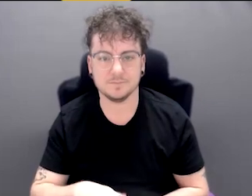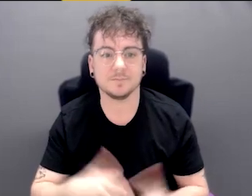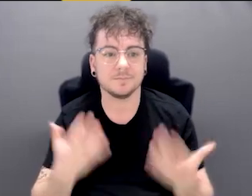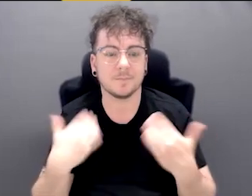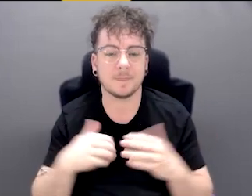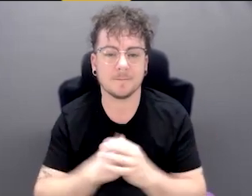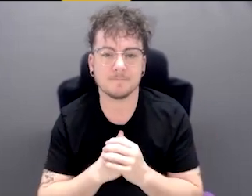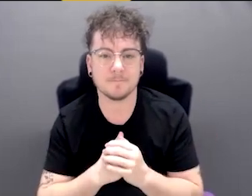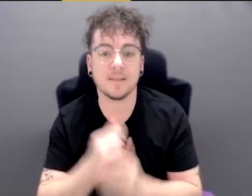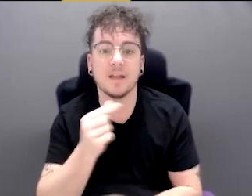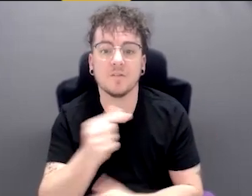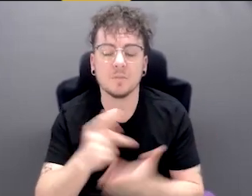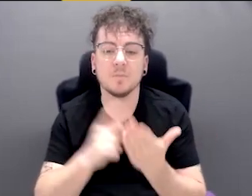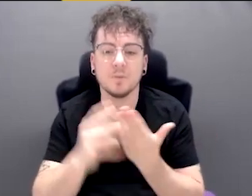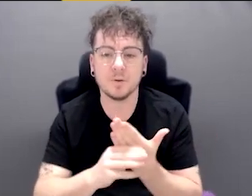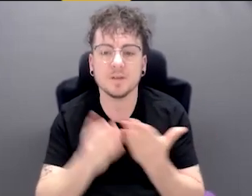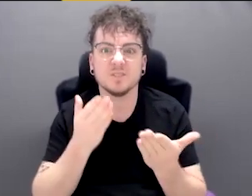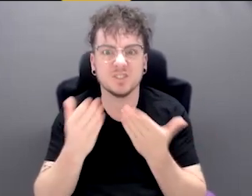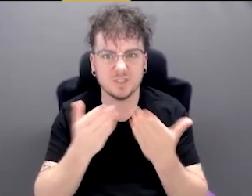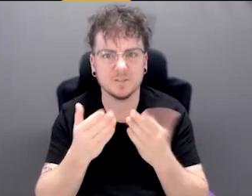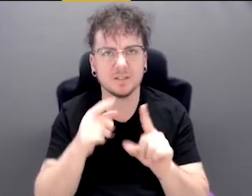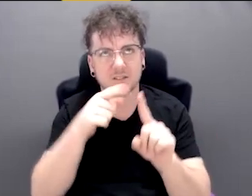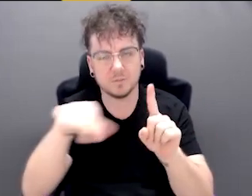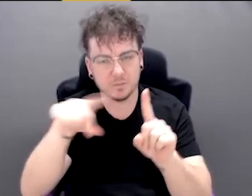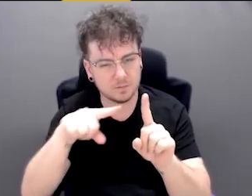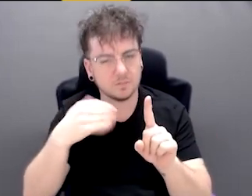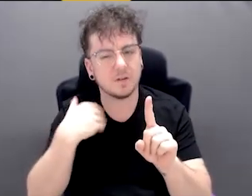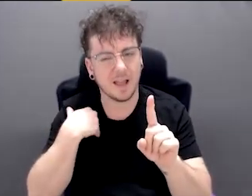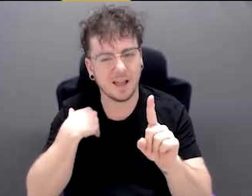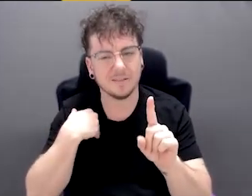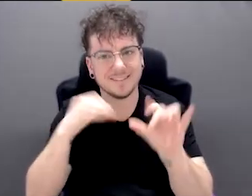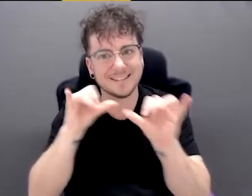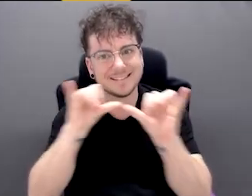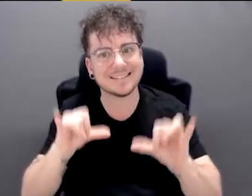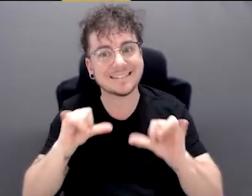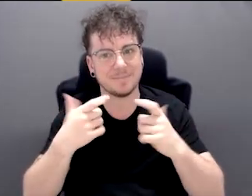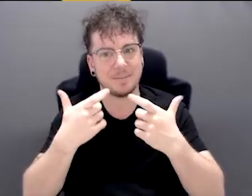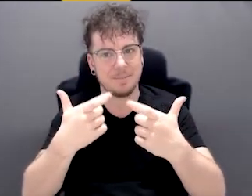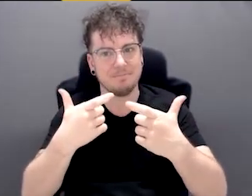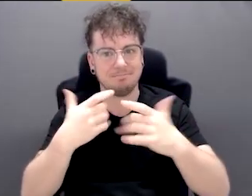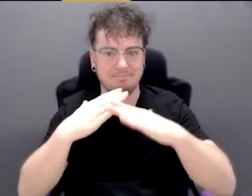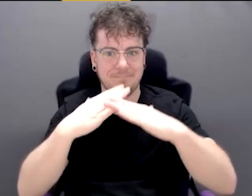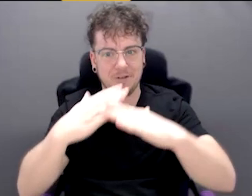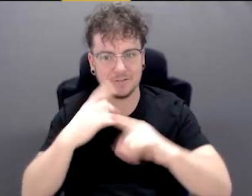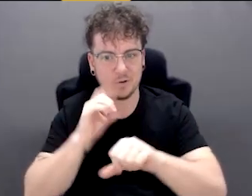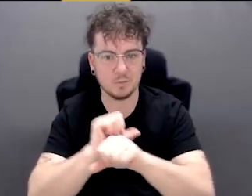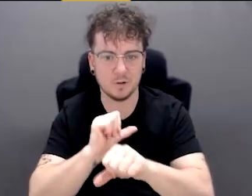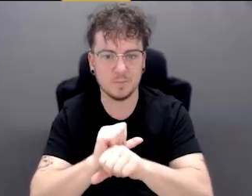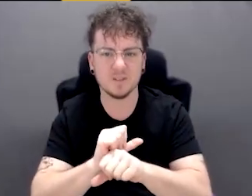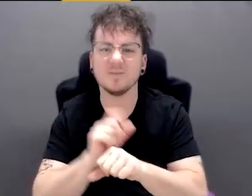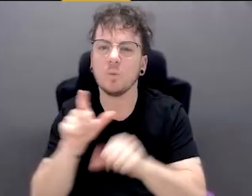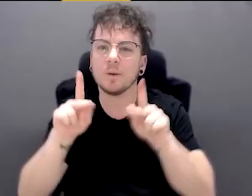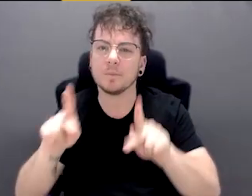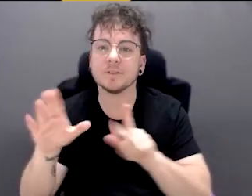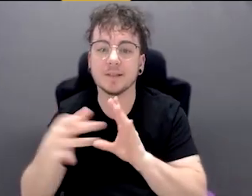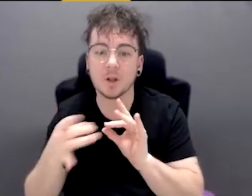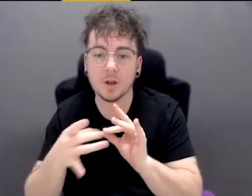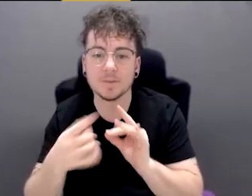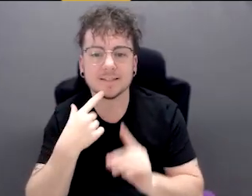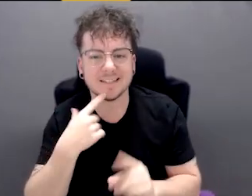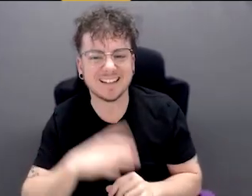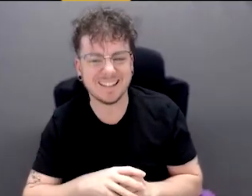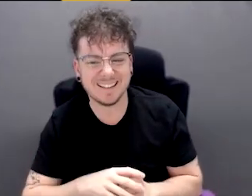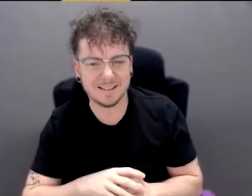Government programs and services create systemic barriers to employment. One participant explained, quote, "There